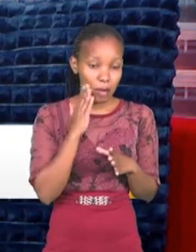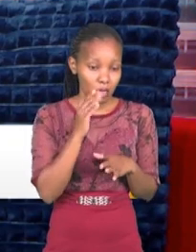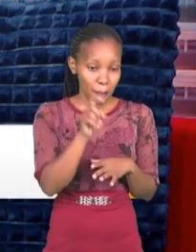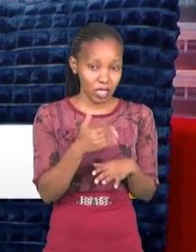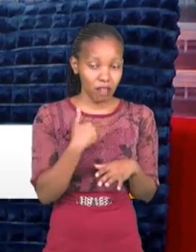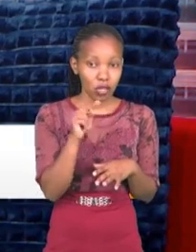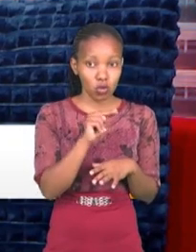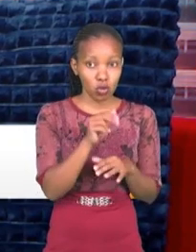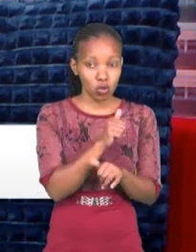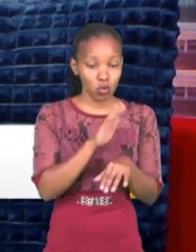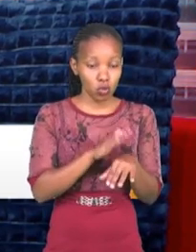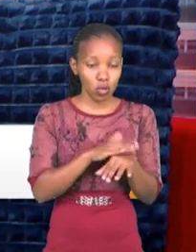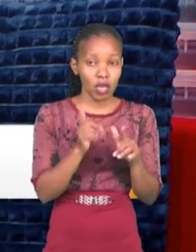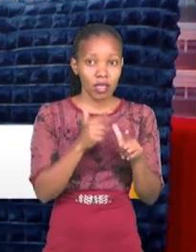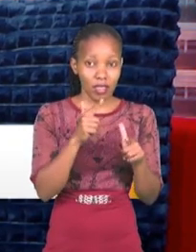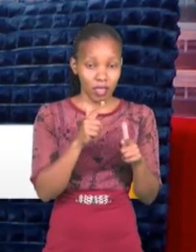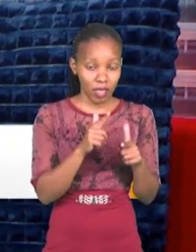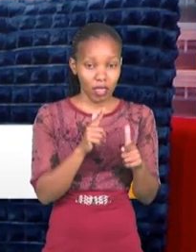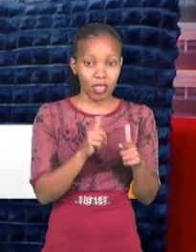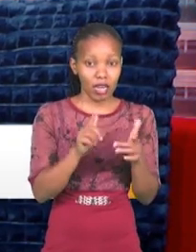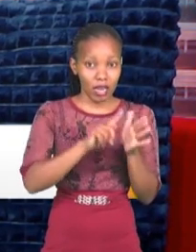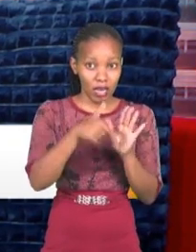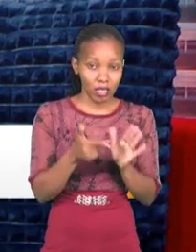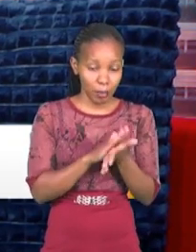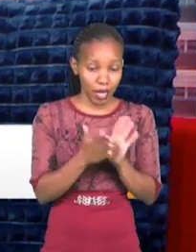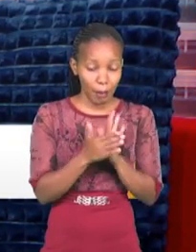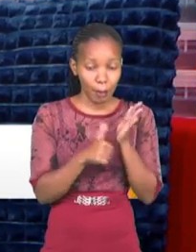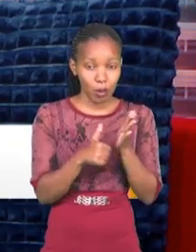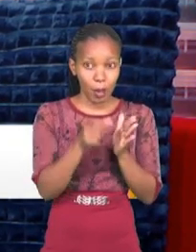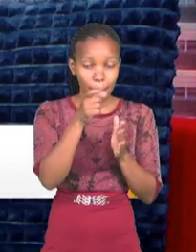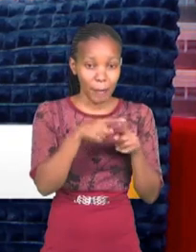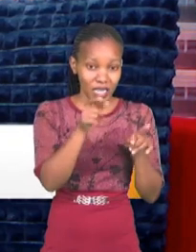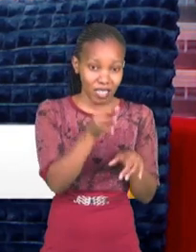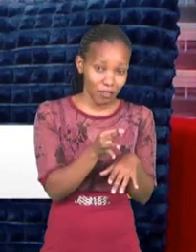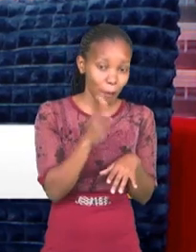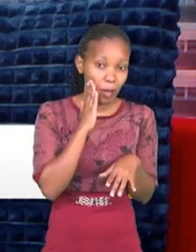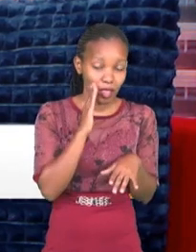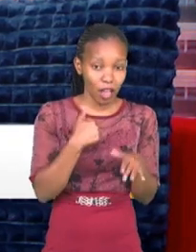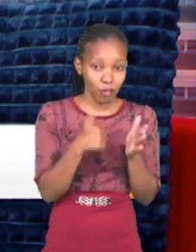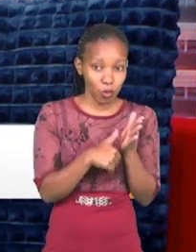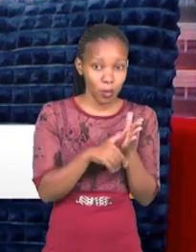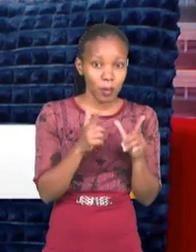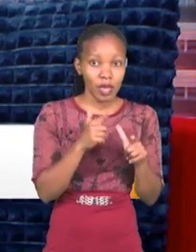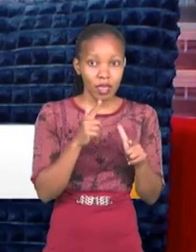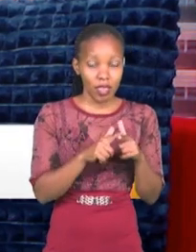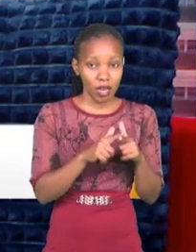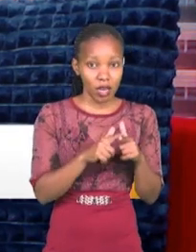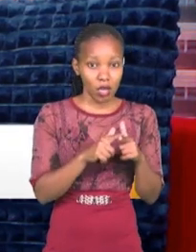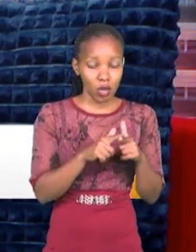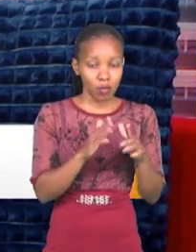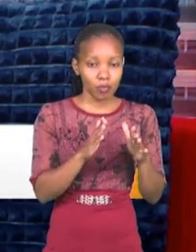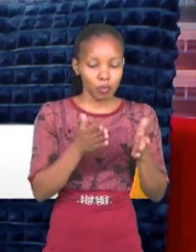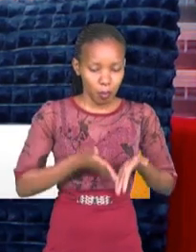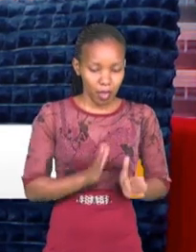nutrition, definitely child will be malnourished in later life. And if mother is malnourished, they can give rise to preterm deliveries also.